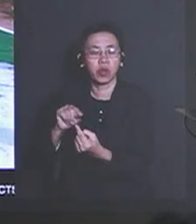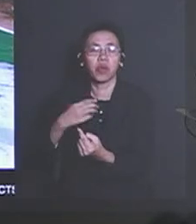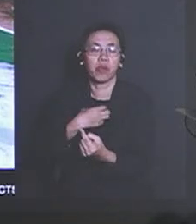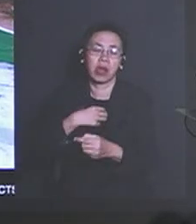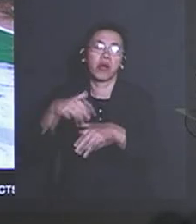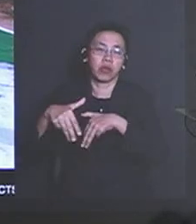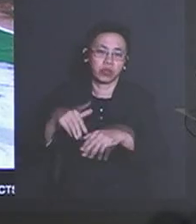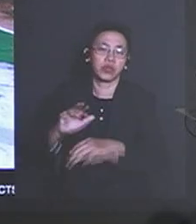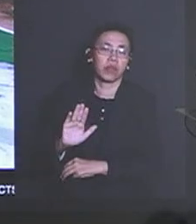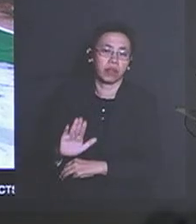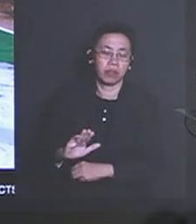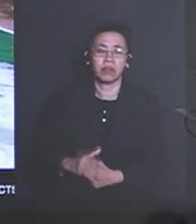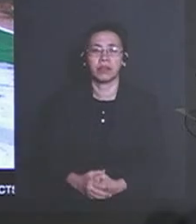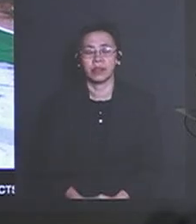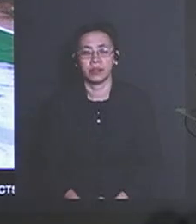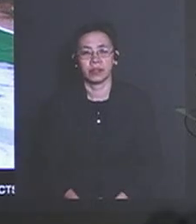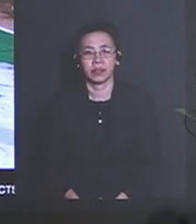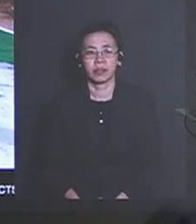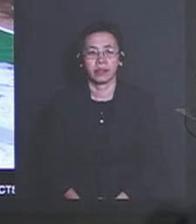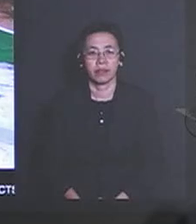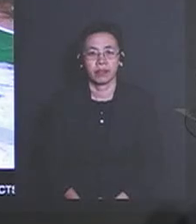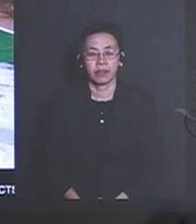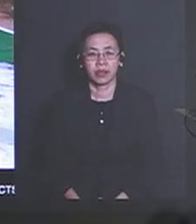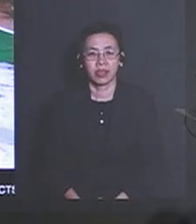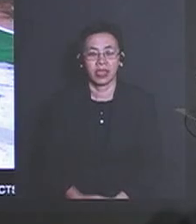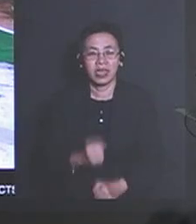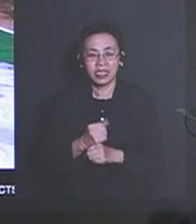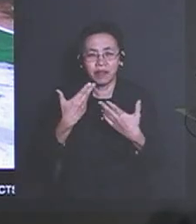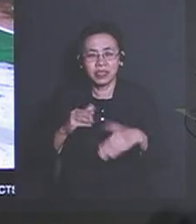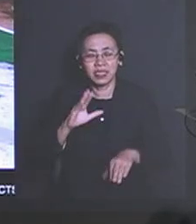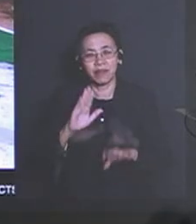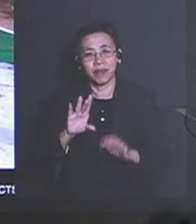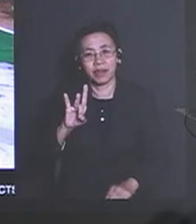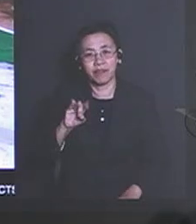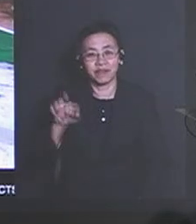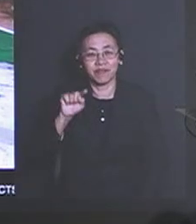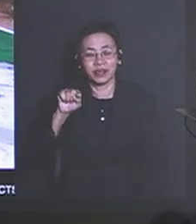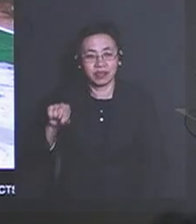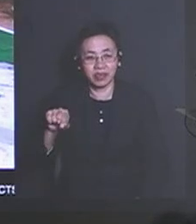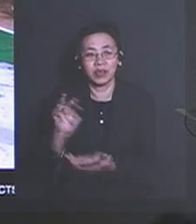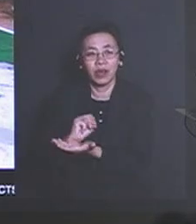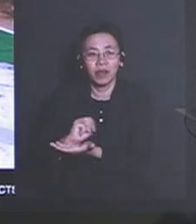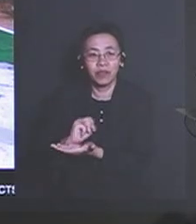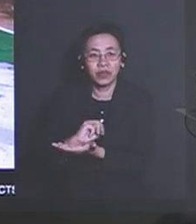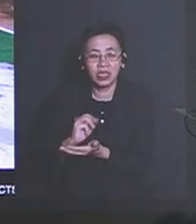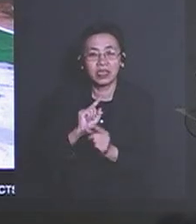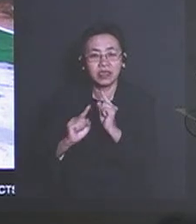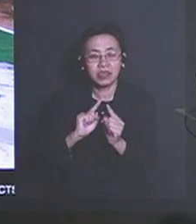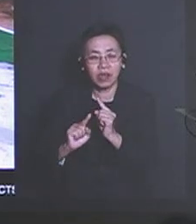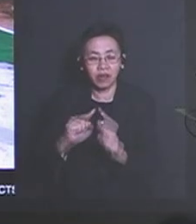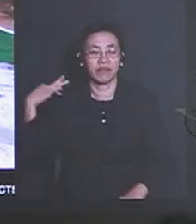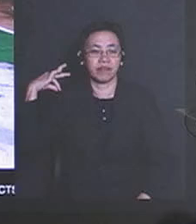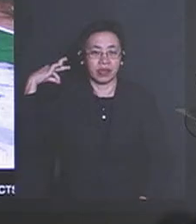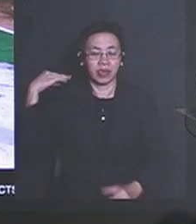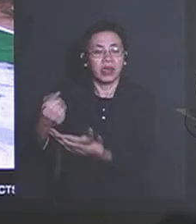After 80% completion of the buildings, the foundation had invited a group of volunteers to help to finish the construction as part